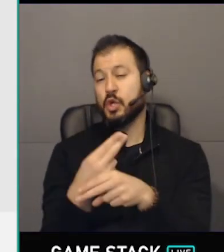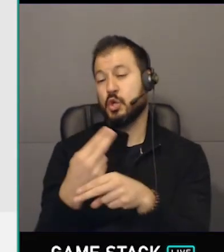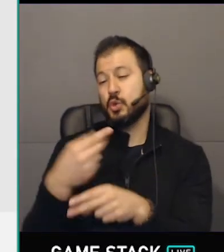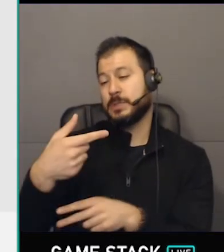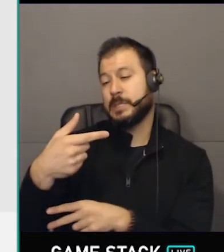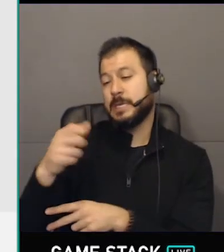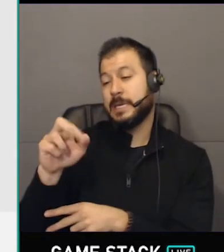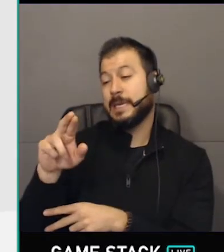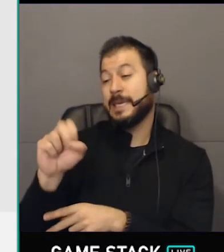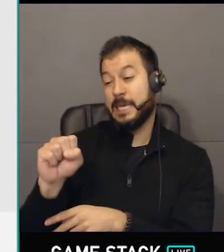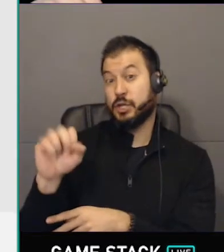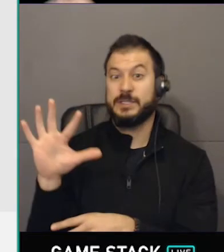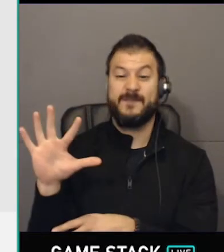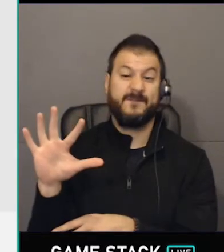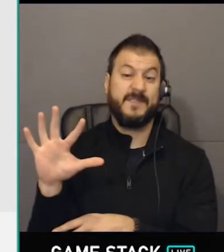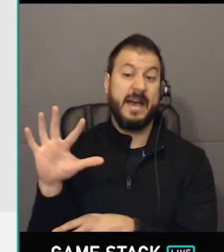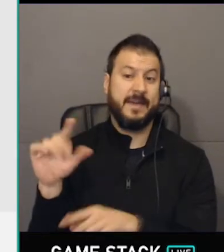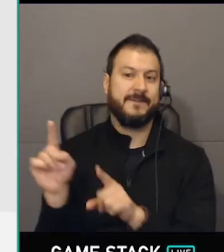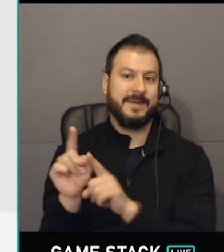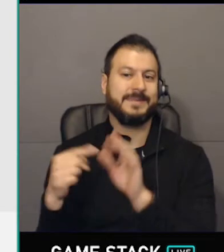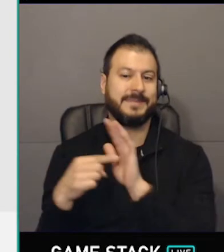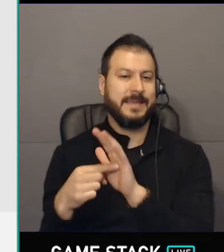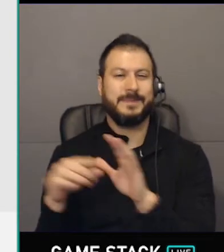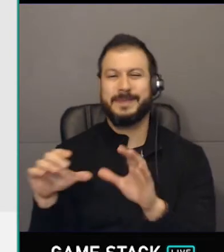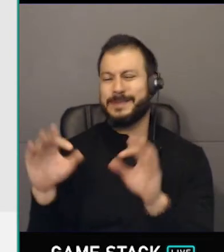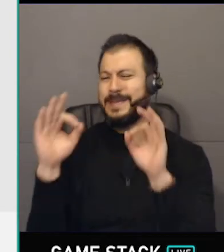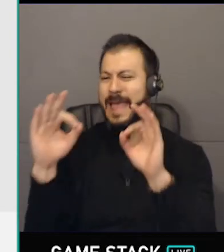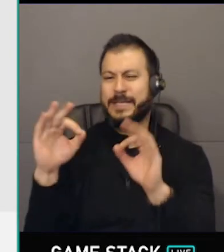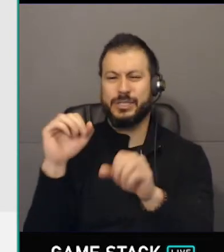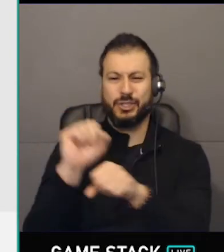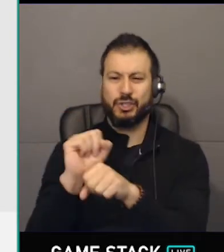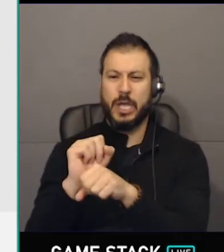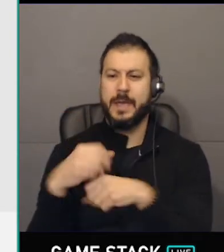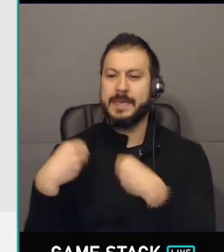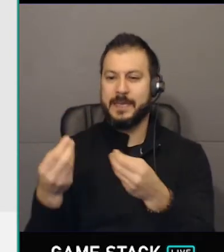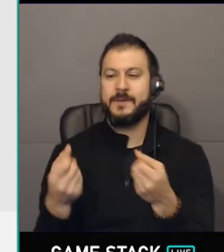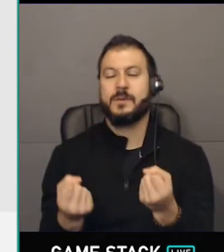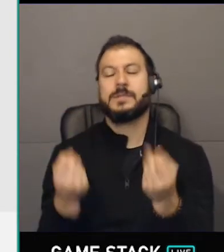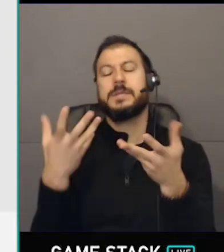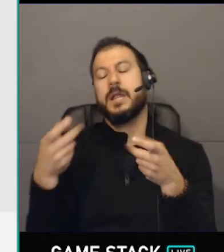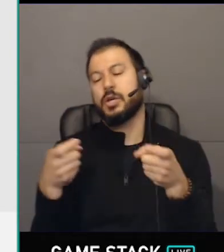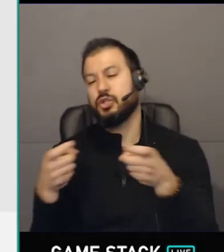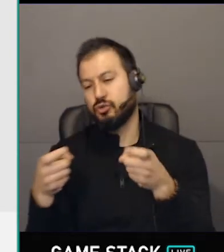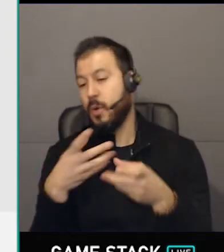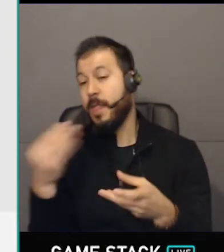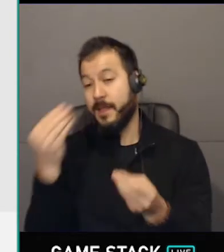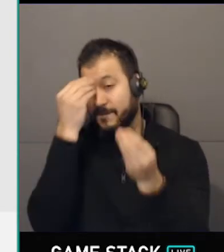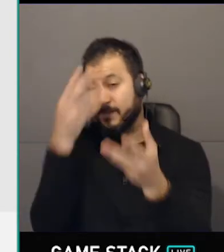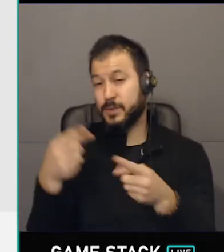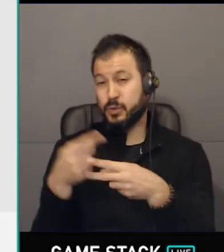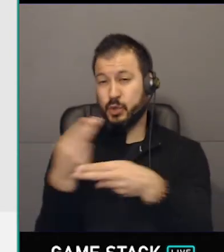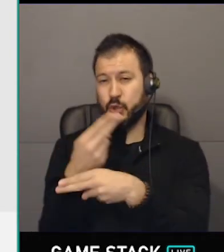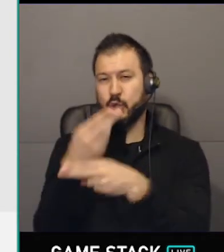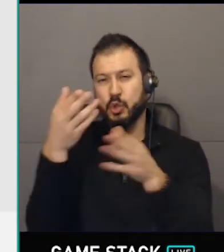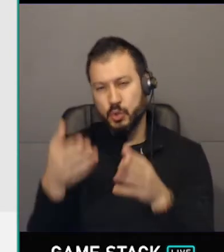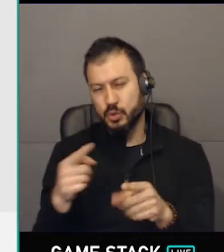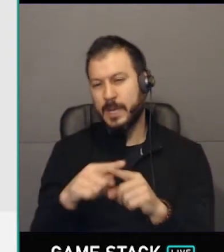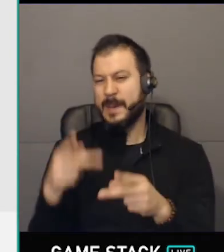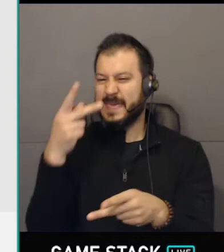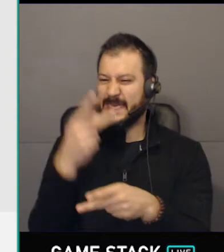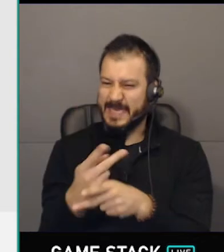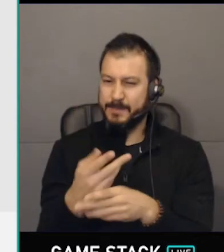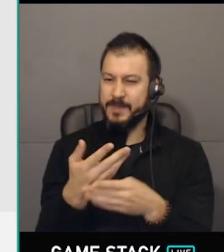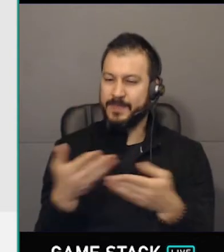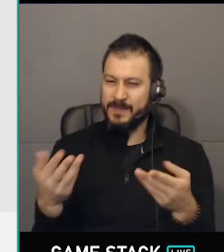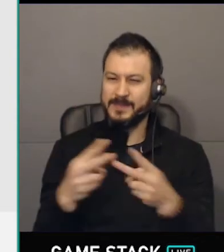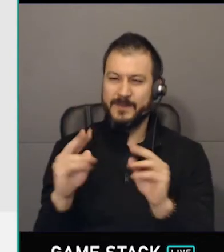as our example, which does an excellent job of providing a ton of control and information to the user, but still keeping things very clear